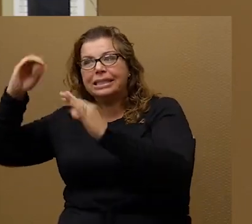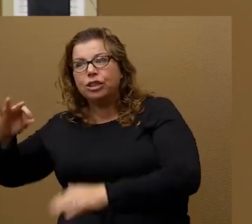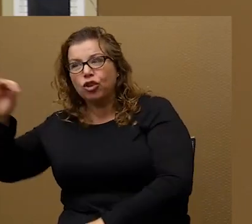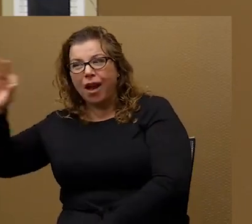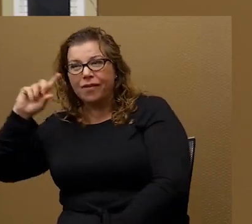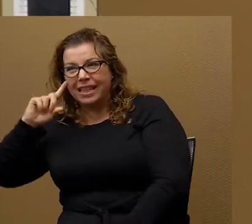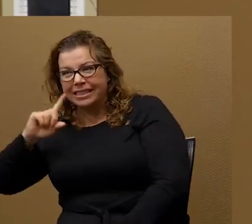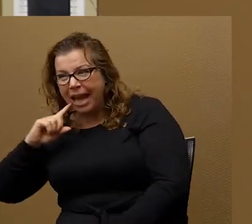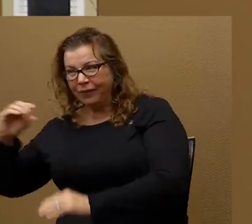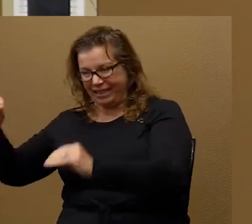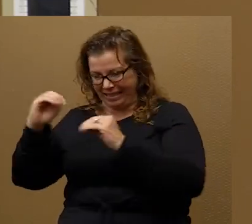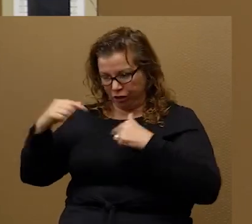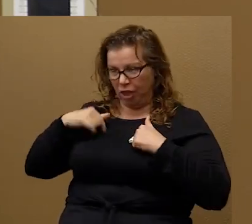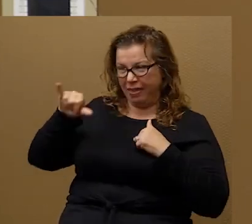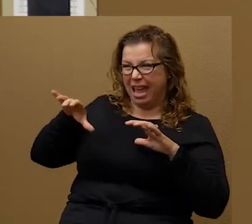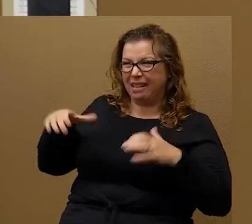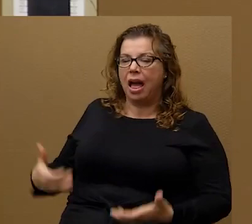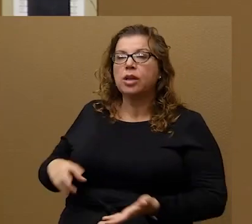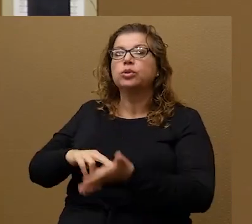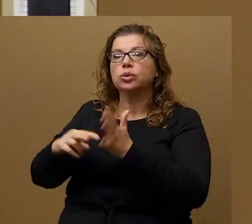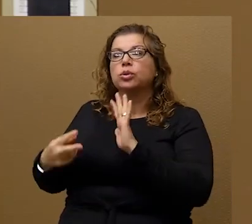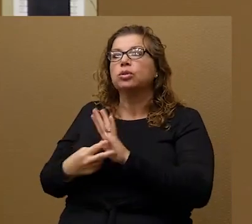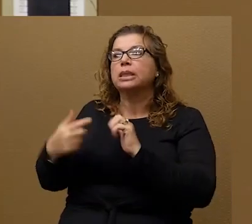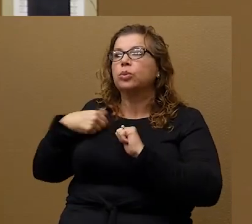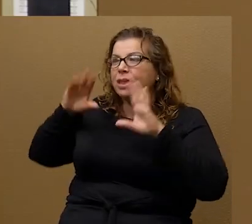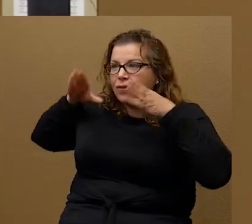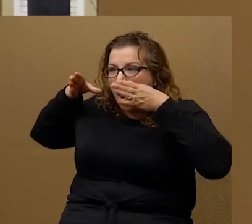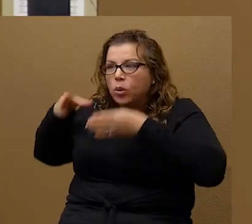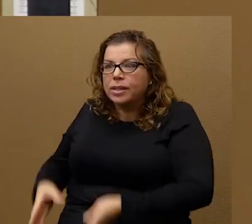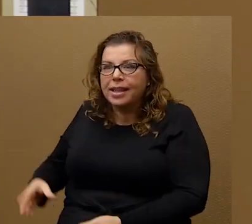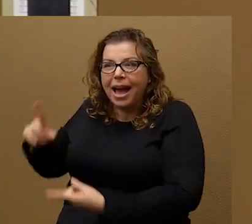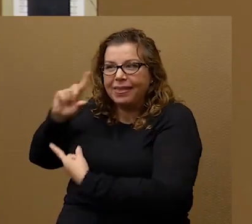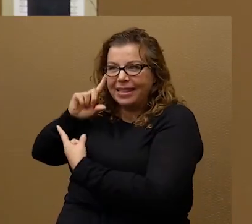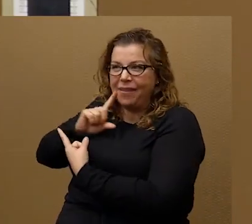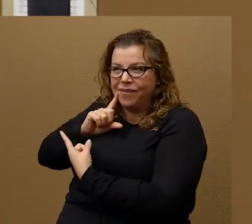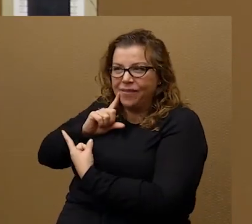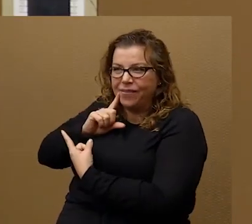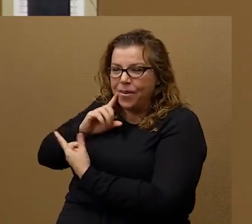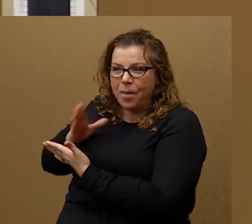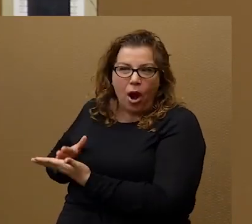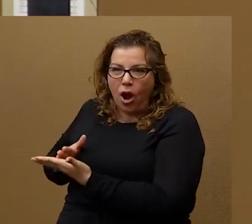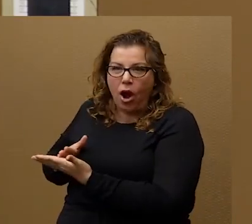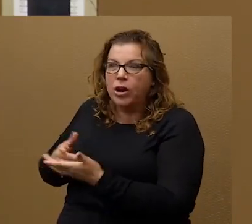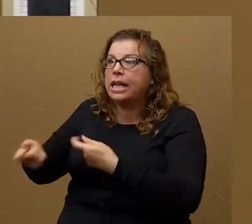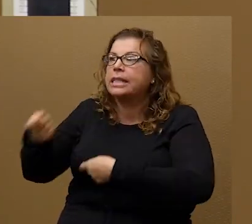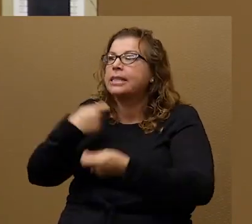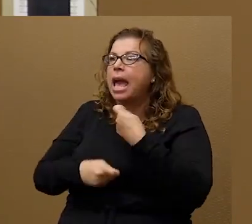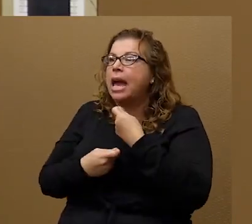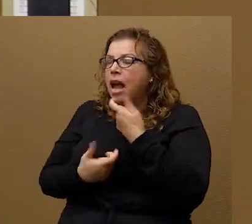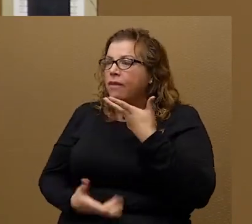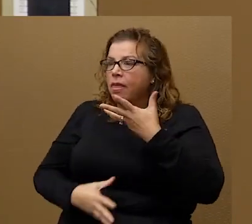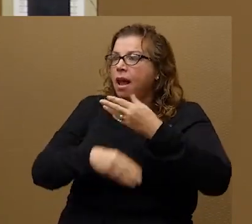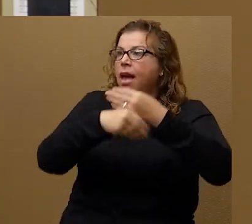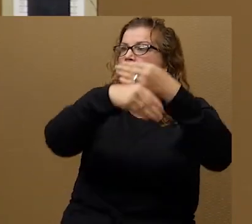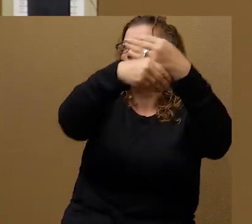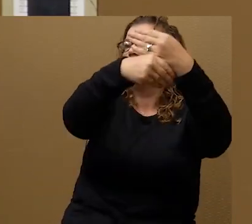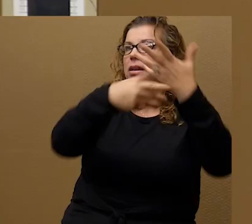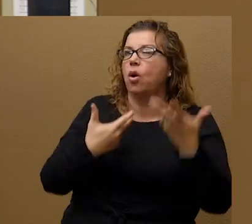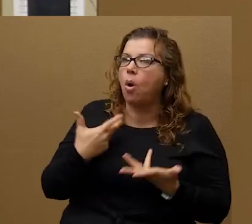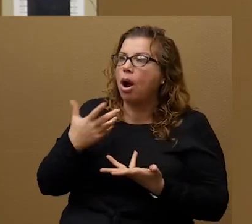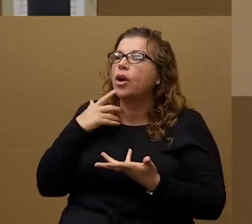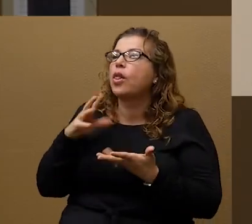were kind of skewed a little bit more to that hearing loss instead of learning like evidence-based practices in general.